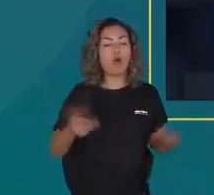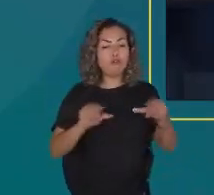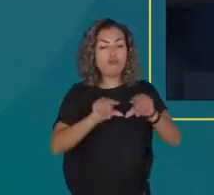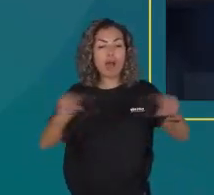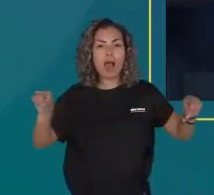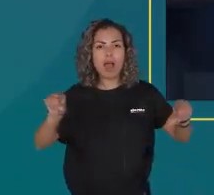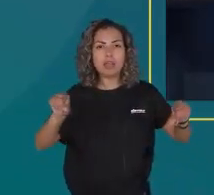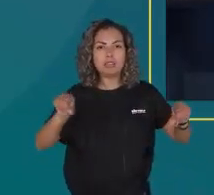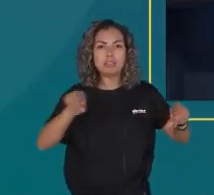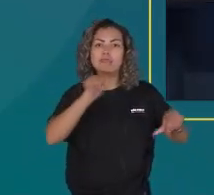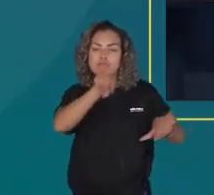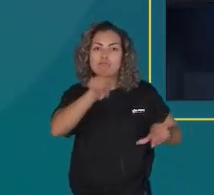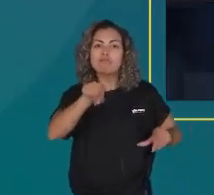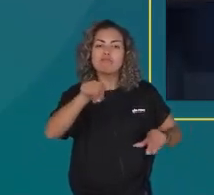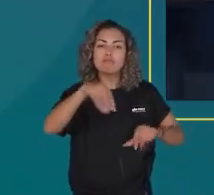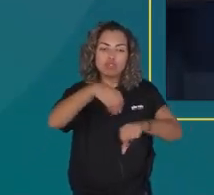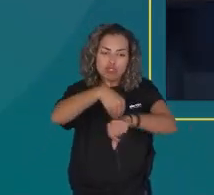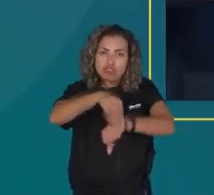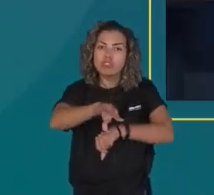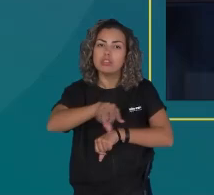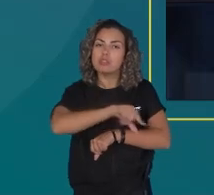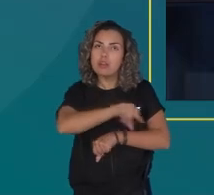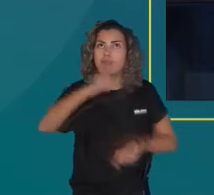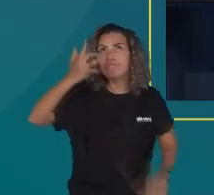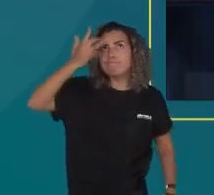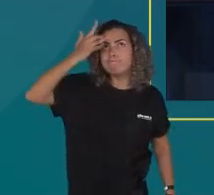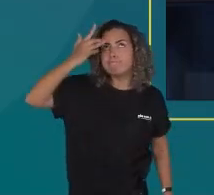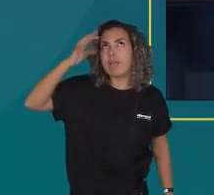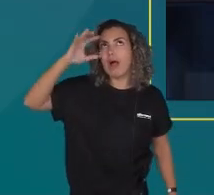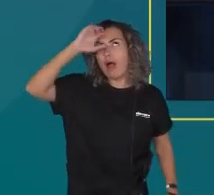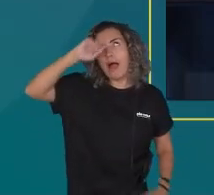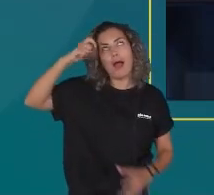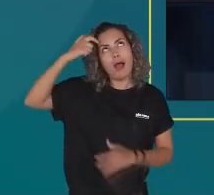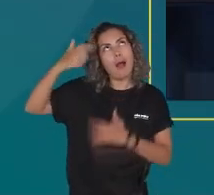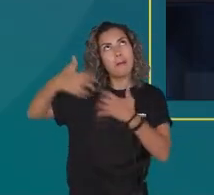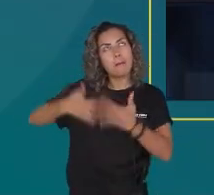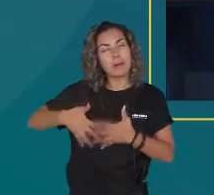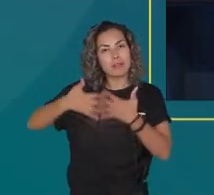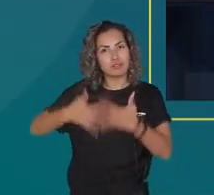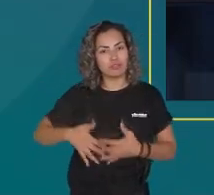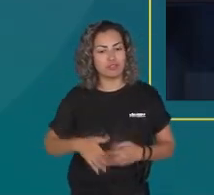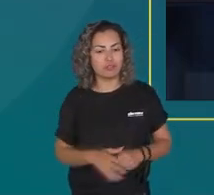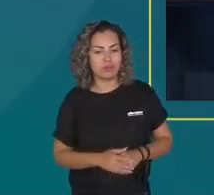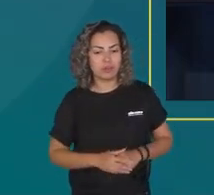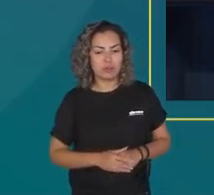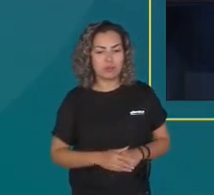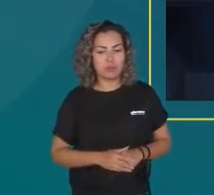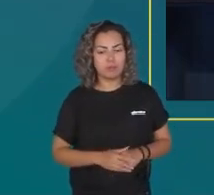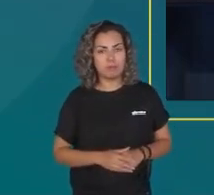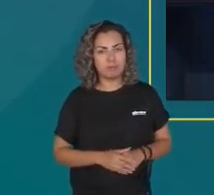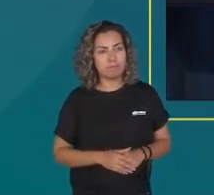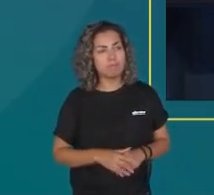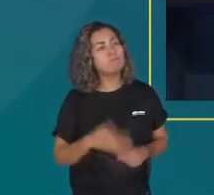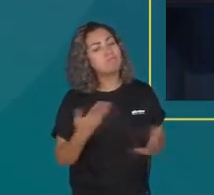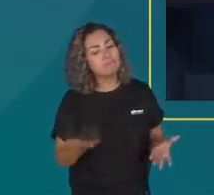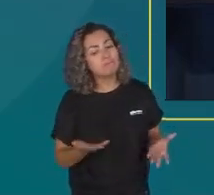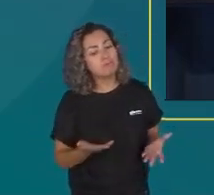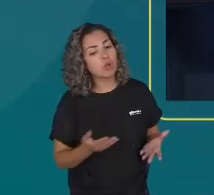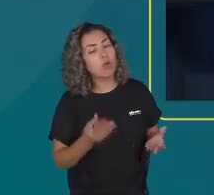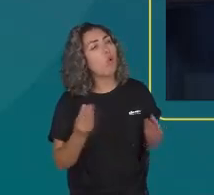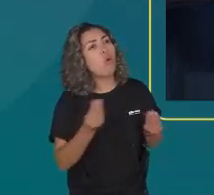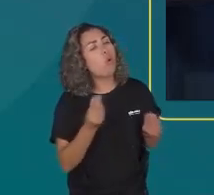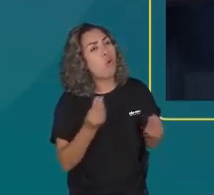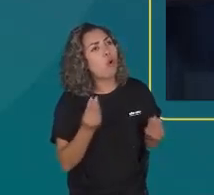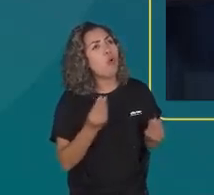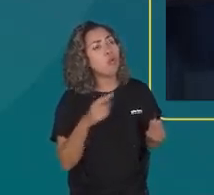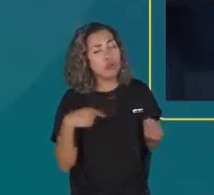our cities, our regions, our organizations. For ICLEI also, how we can serve you better, how we can partner better, but